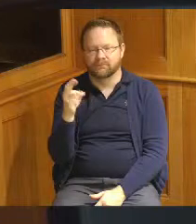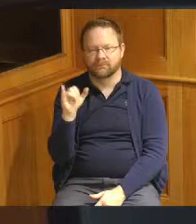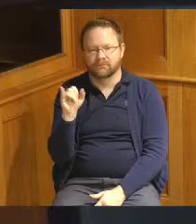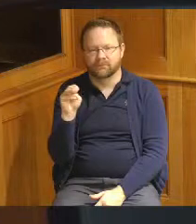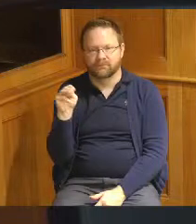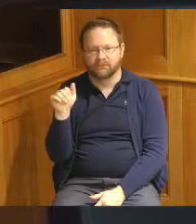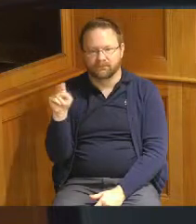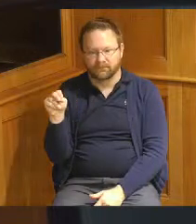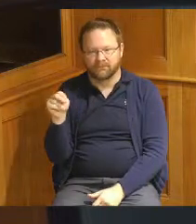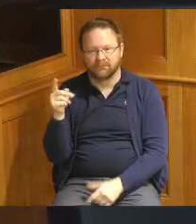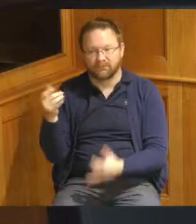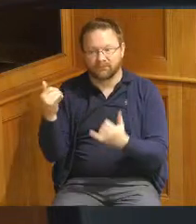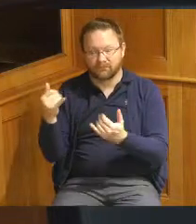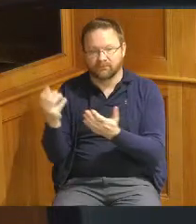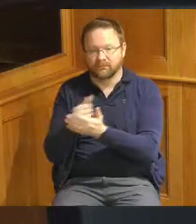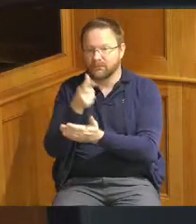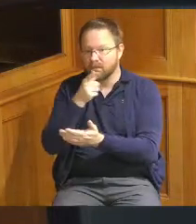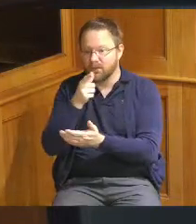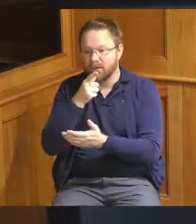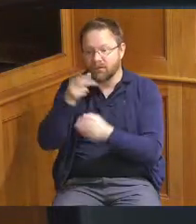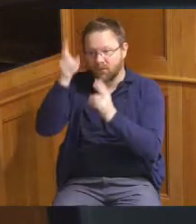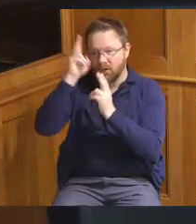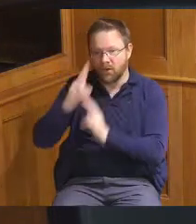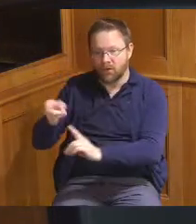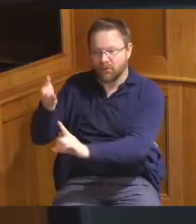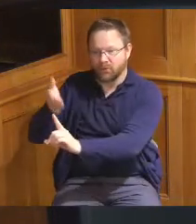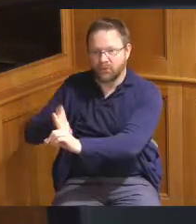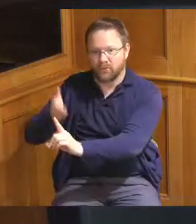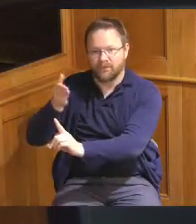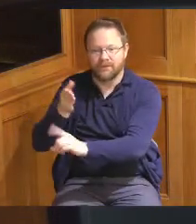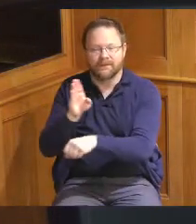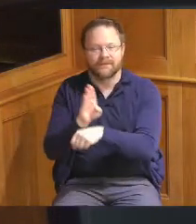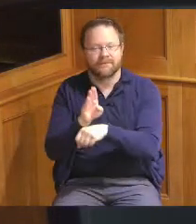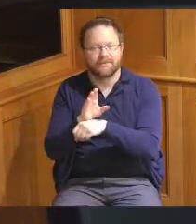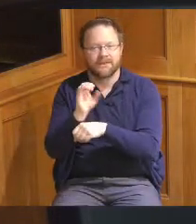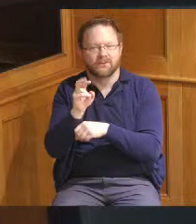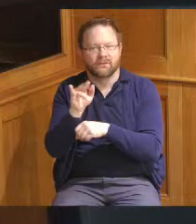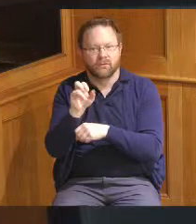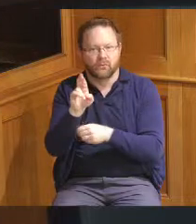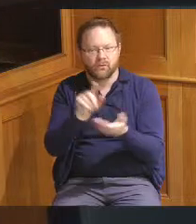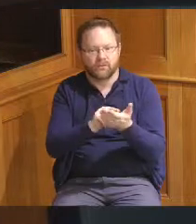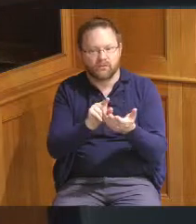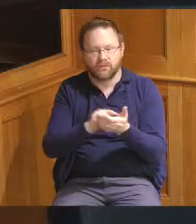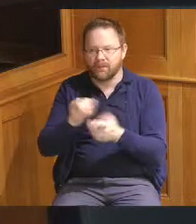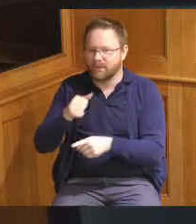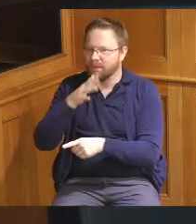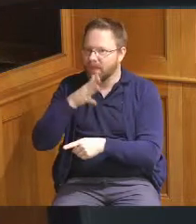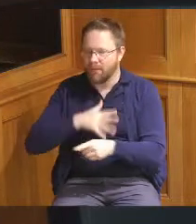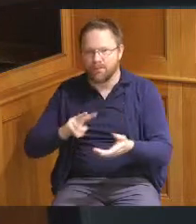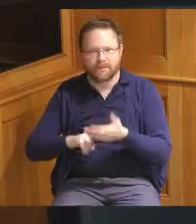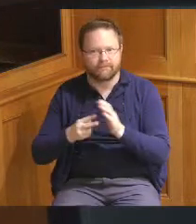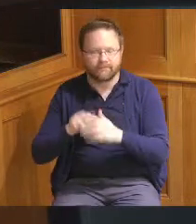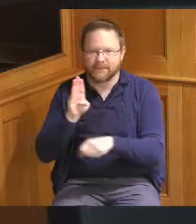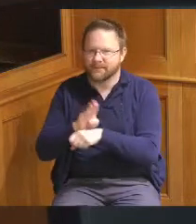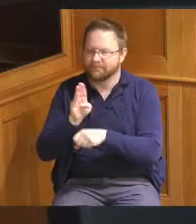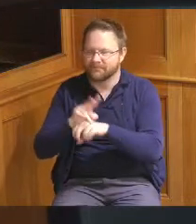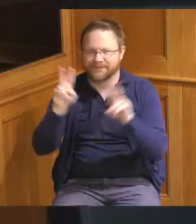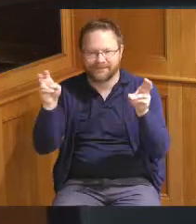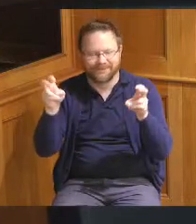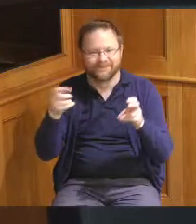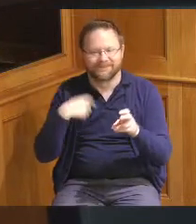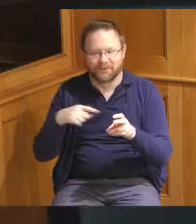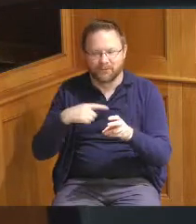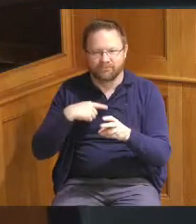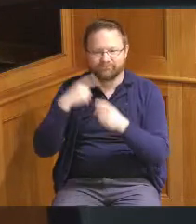lunch at which she is being honored by the Business Courier, but she is a woman who means business, and we were very happy to